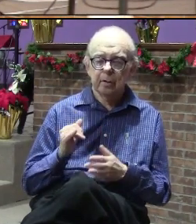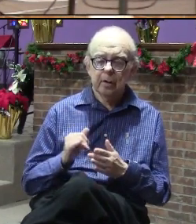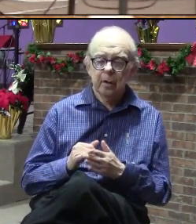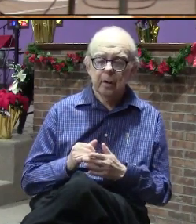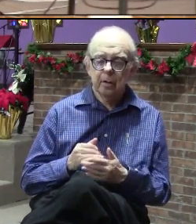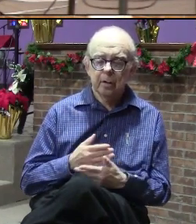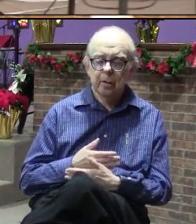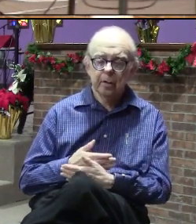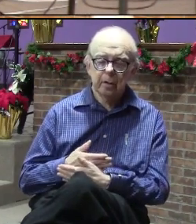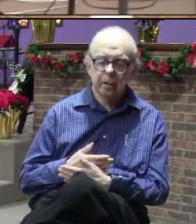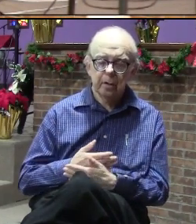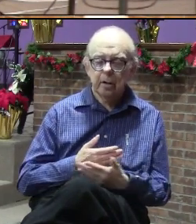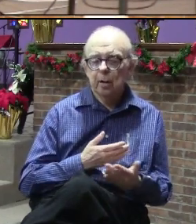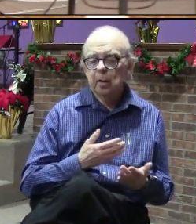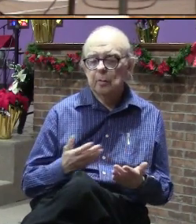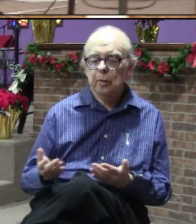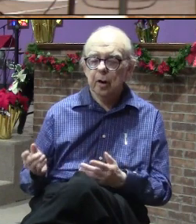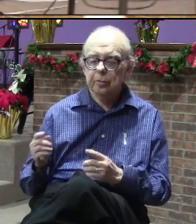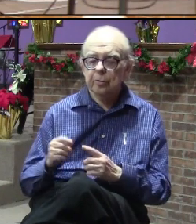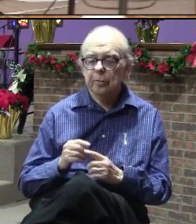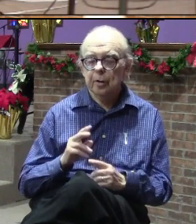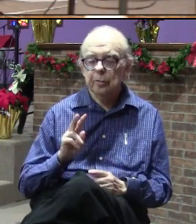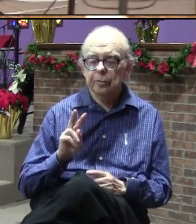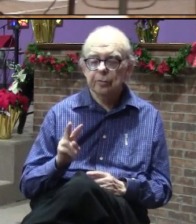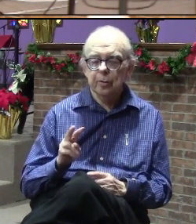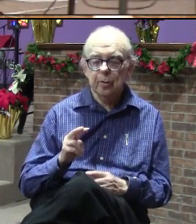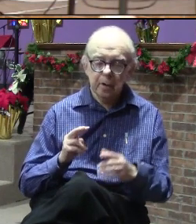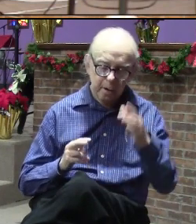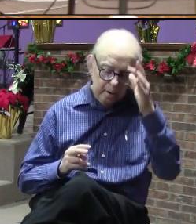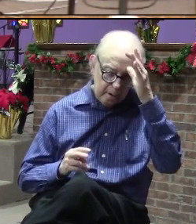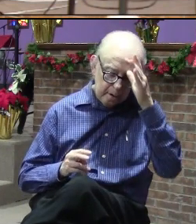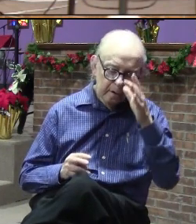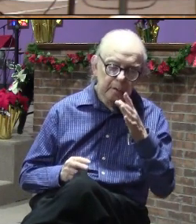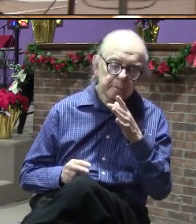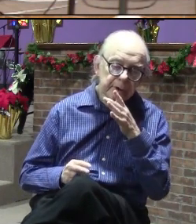child brought to those two parents.